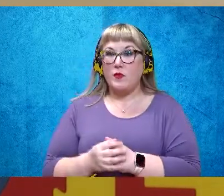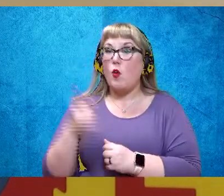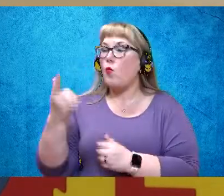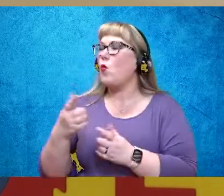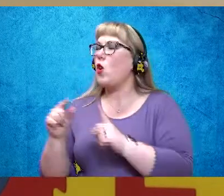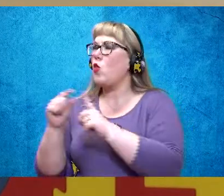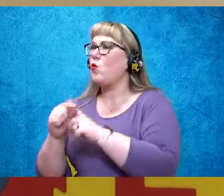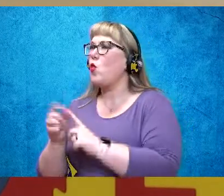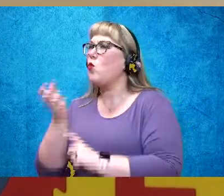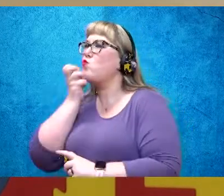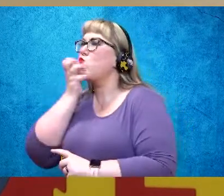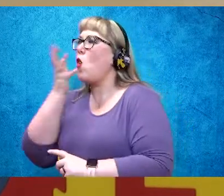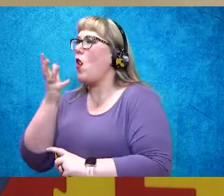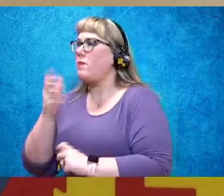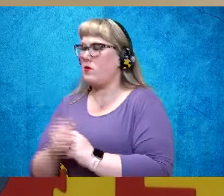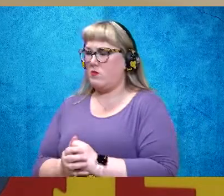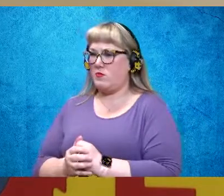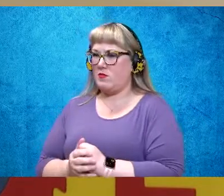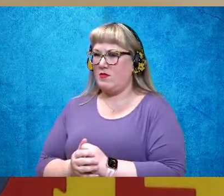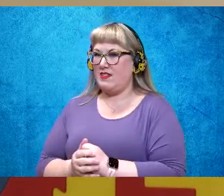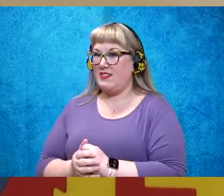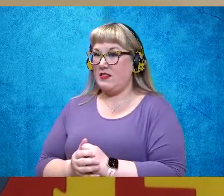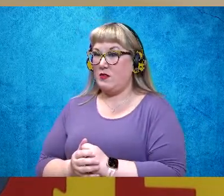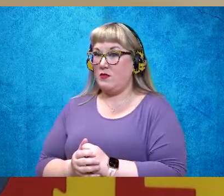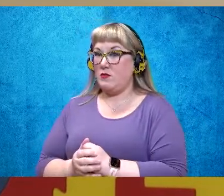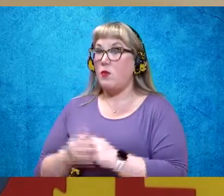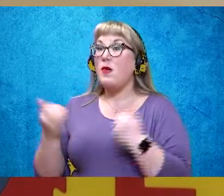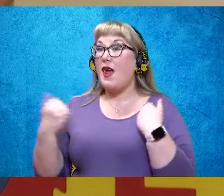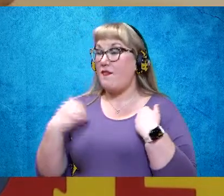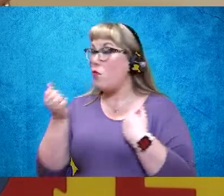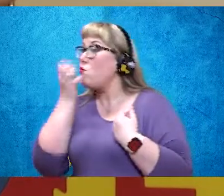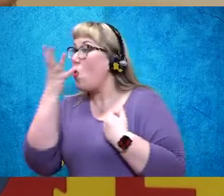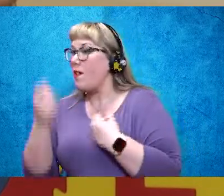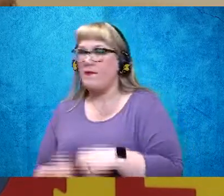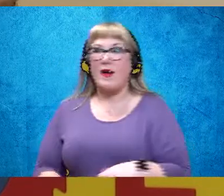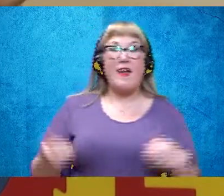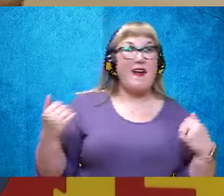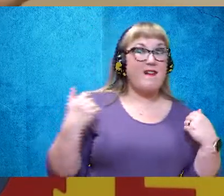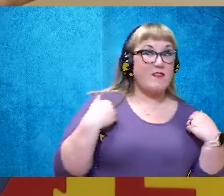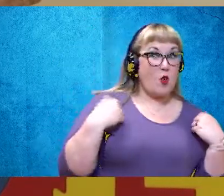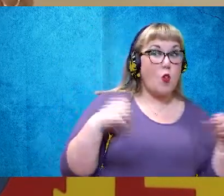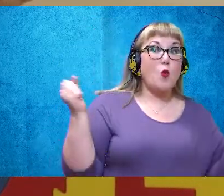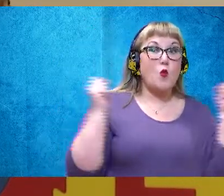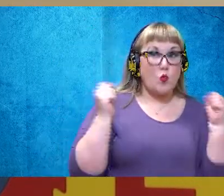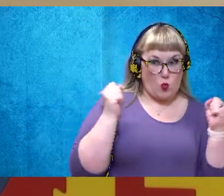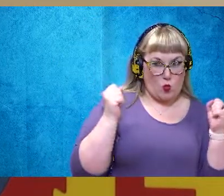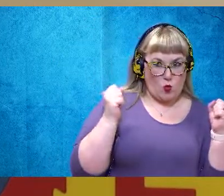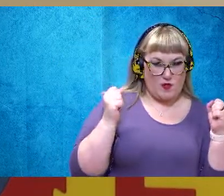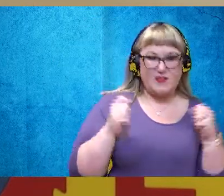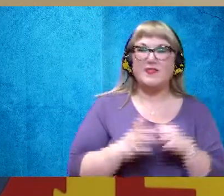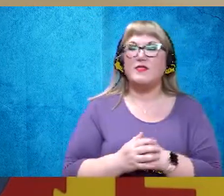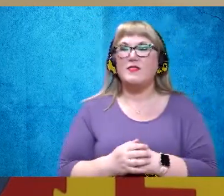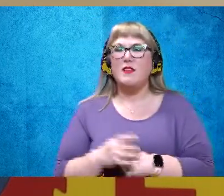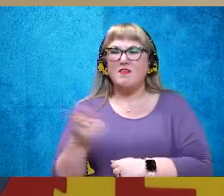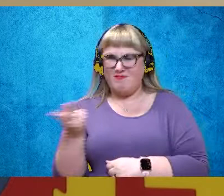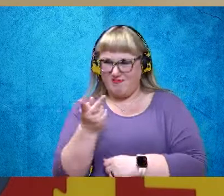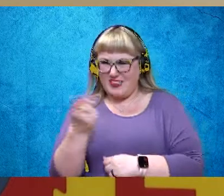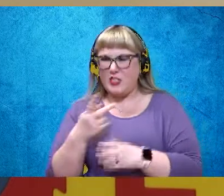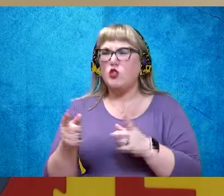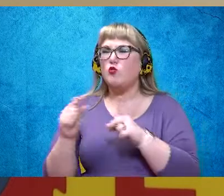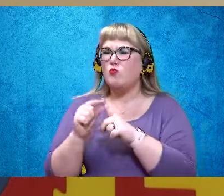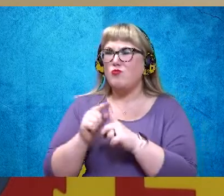warm. We have warm and we also have cold. Now these 2 words are kind